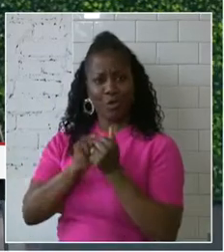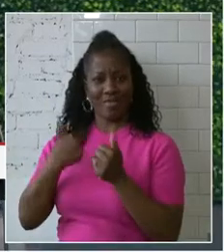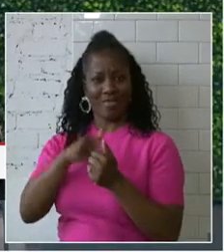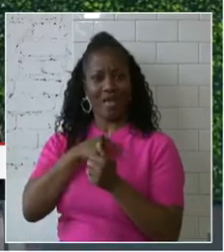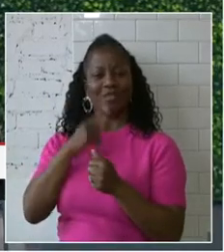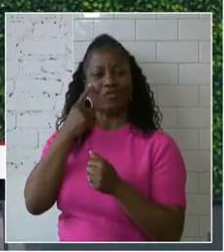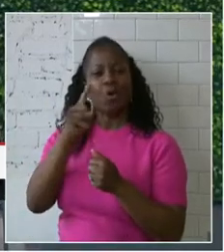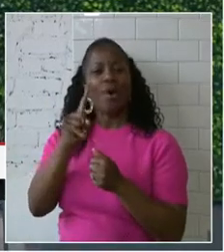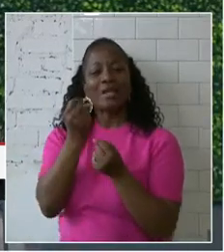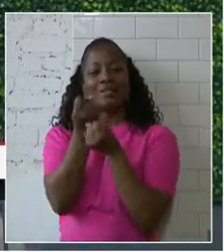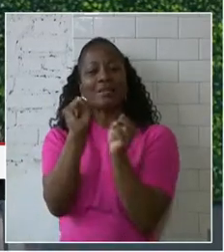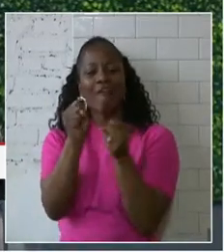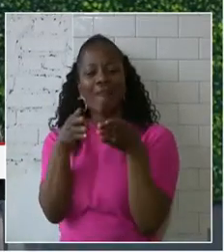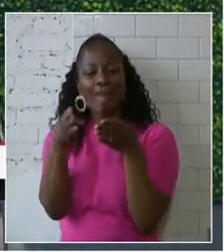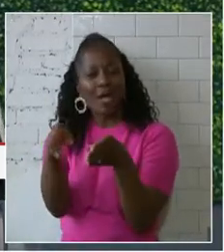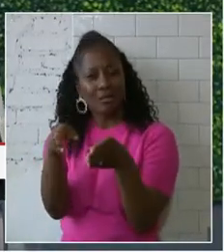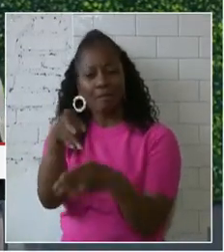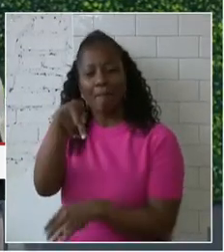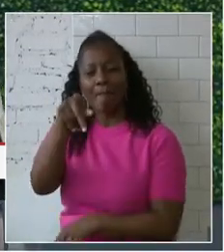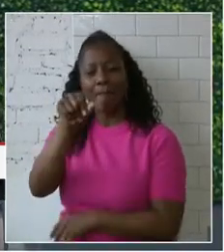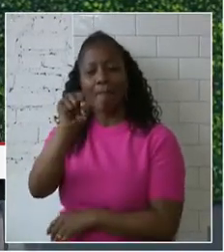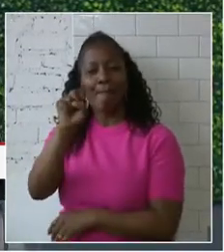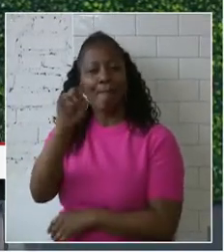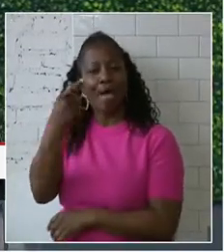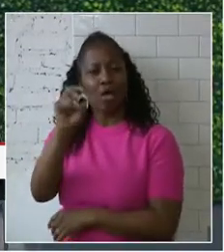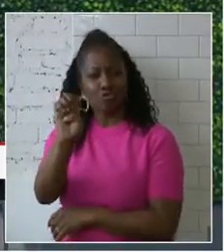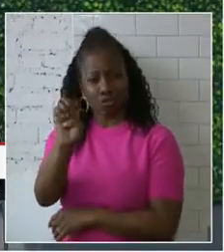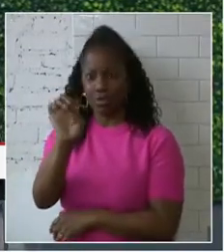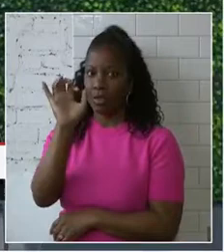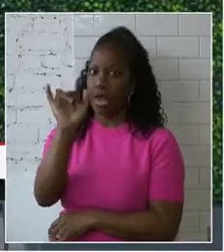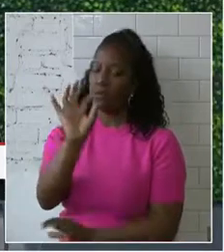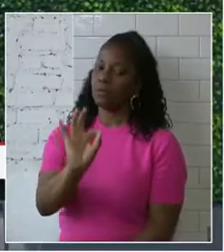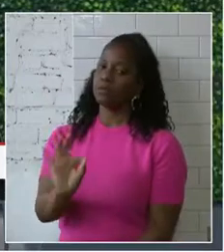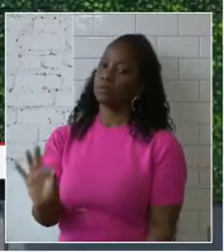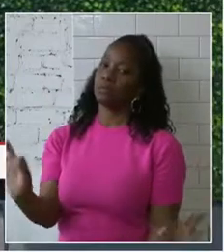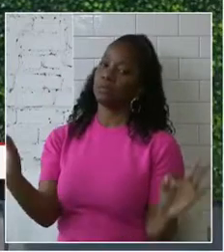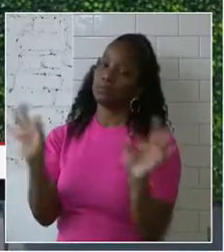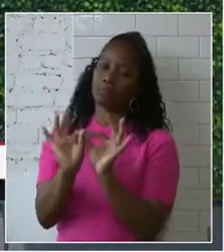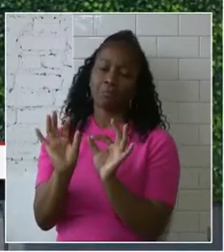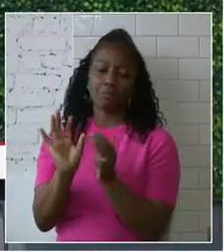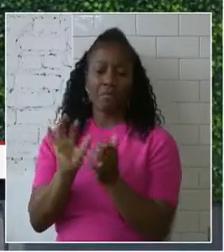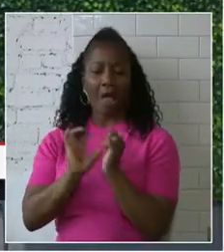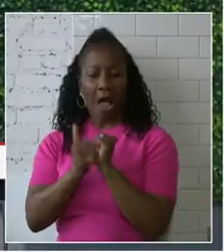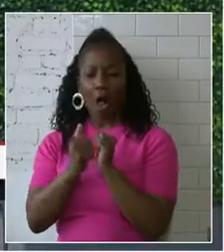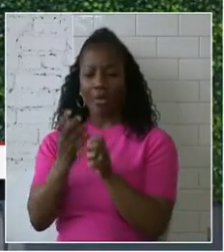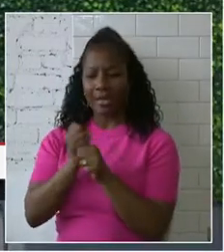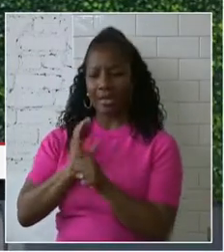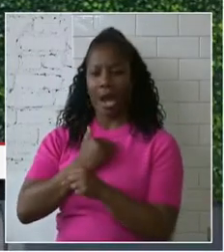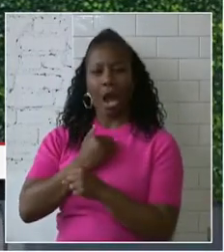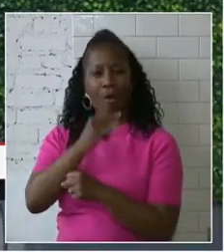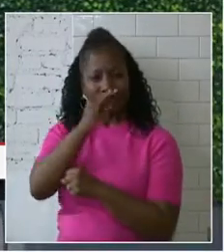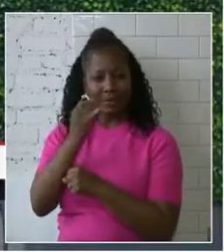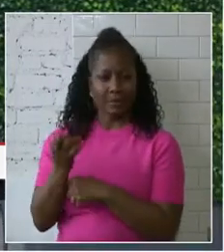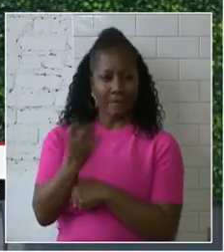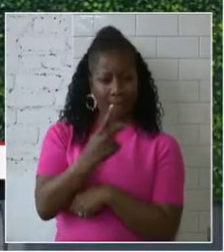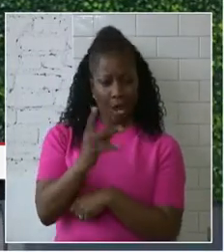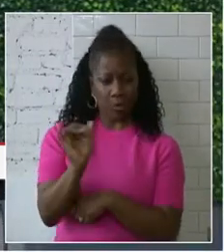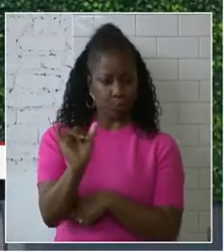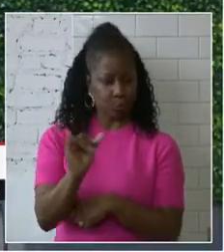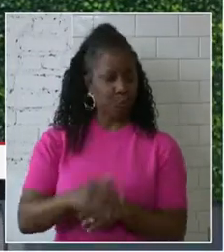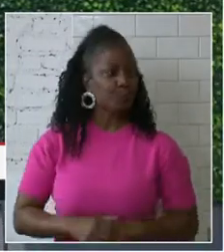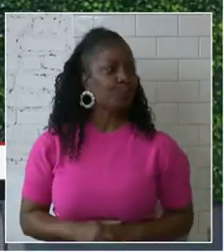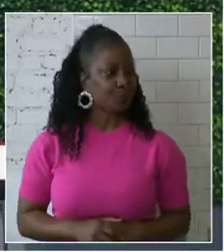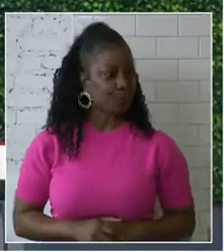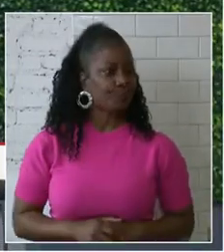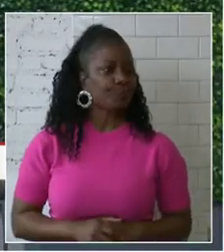Safe Passage, and that is a critical part of how we get our kids safely back as well.